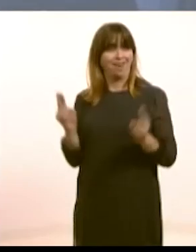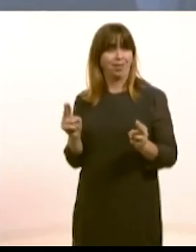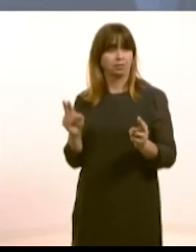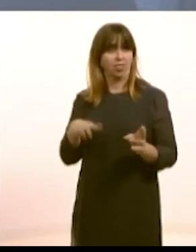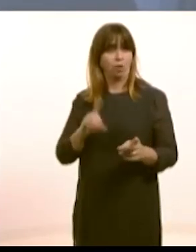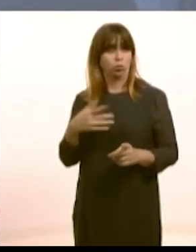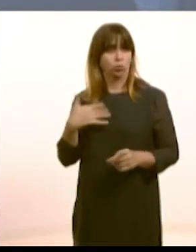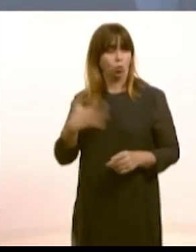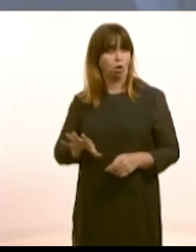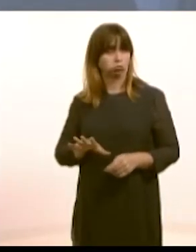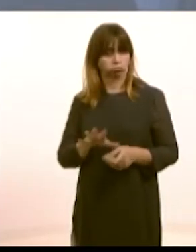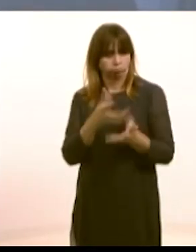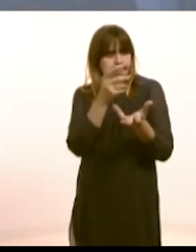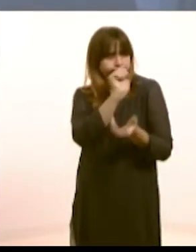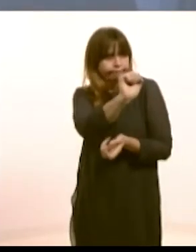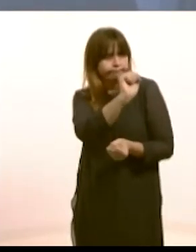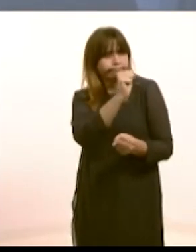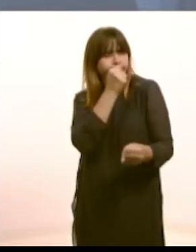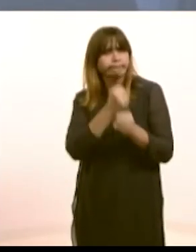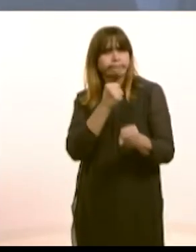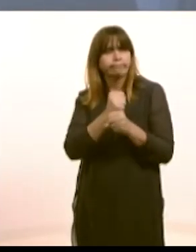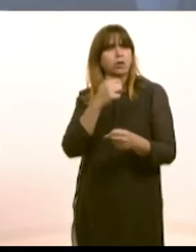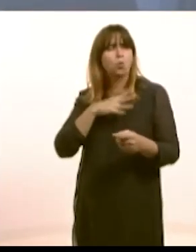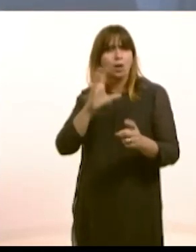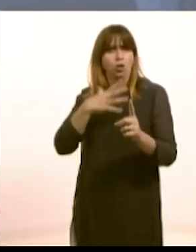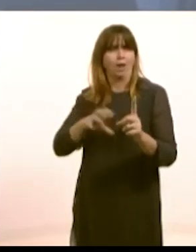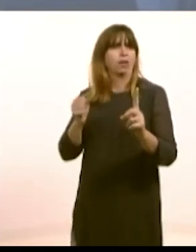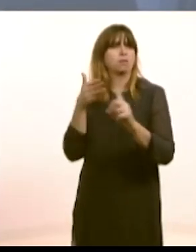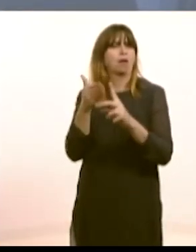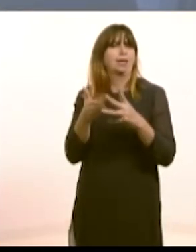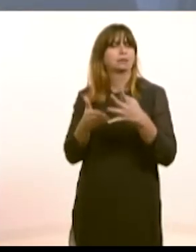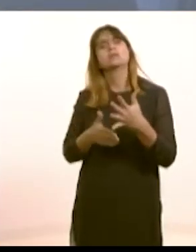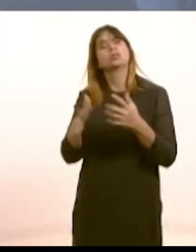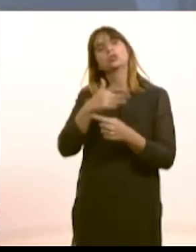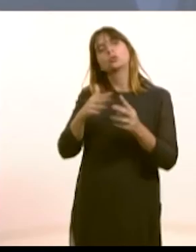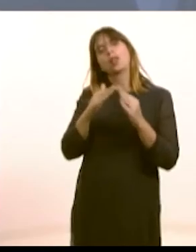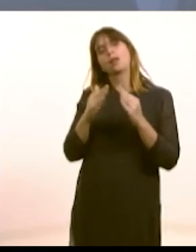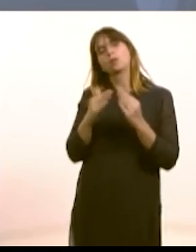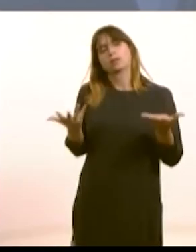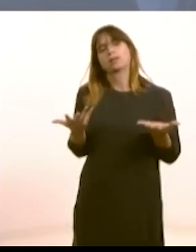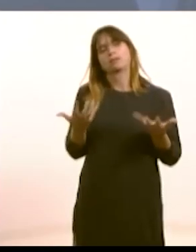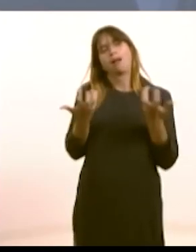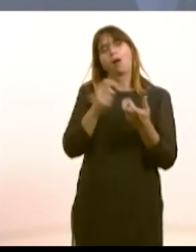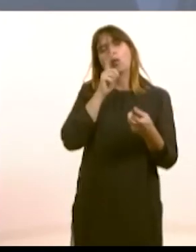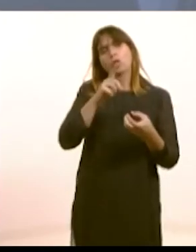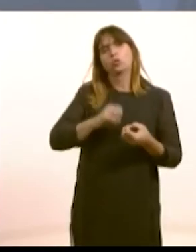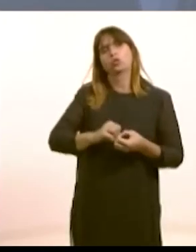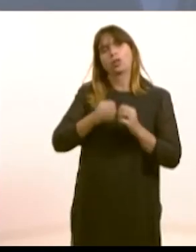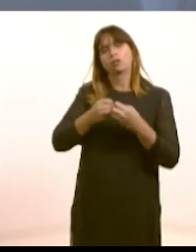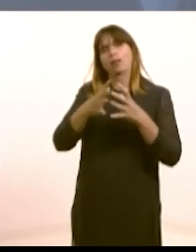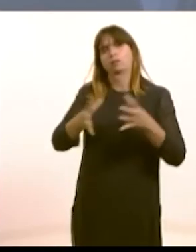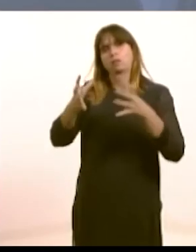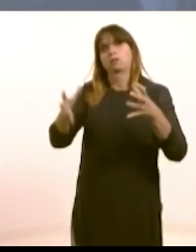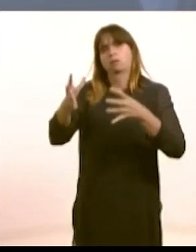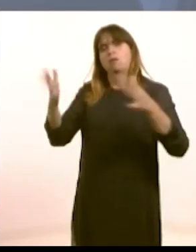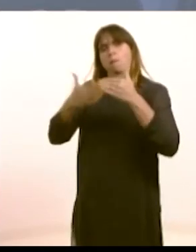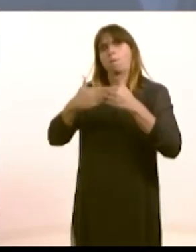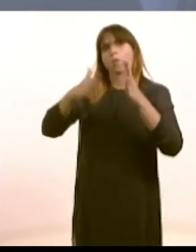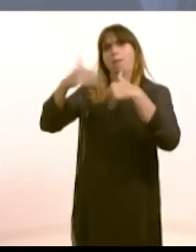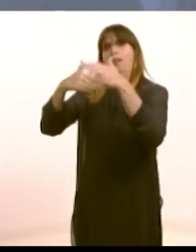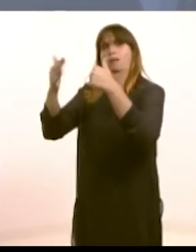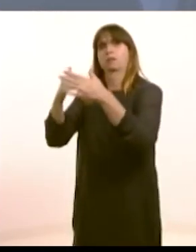your government going to deliver on its social housing targets? And importantly, how is it going to generate more activity in the overall housing